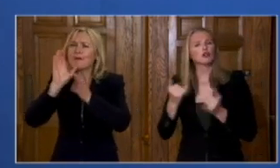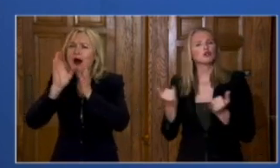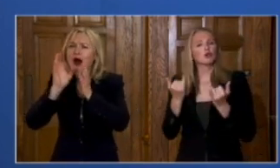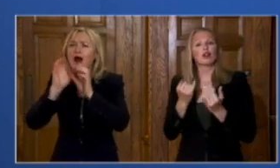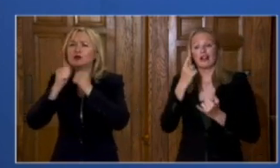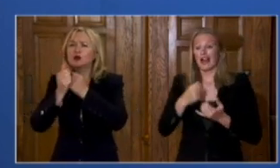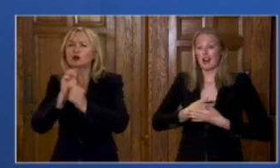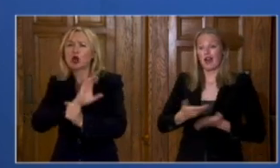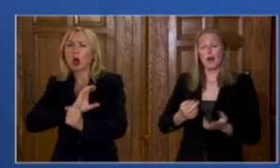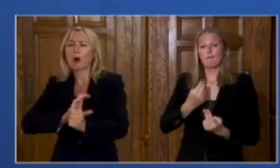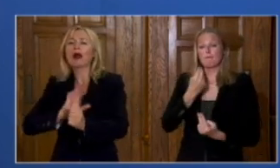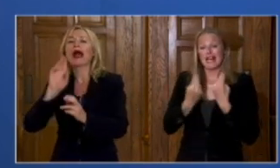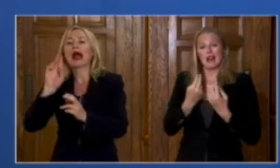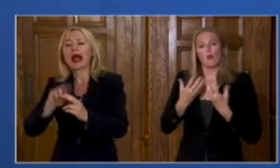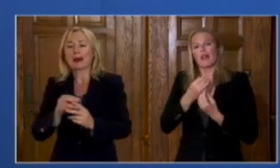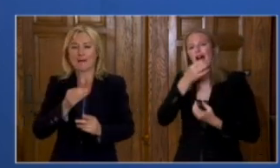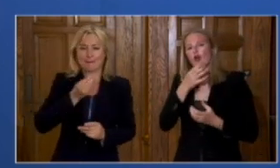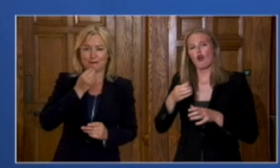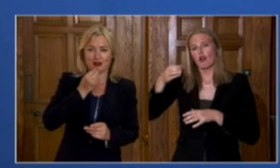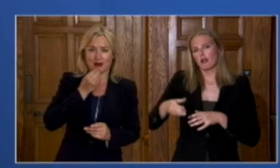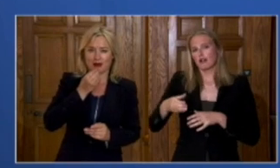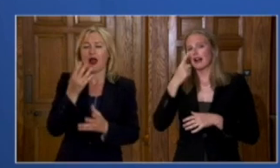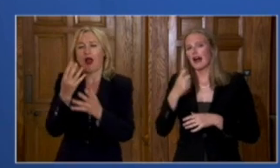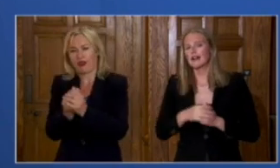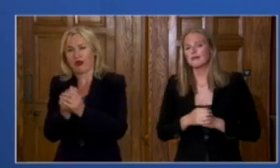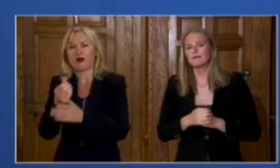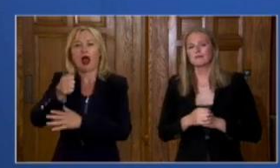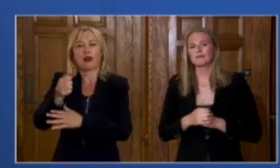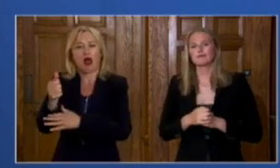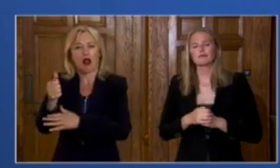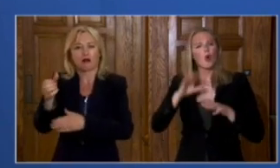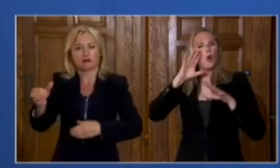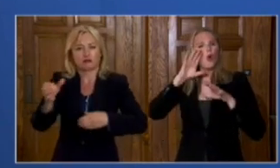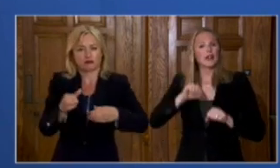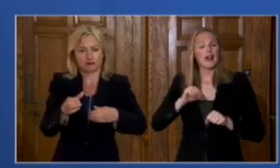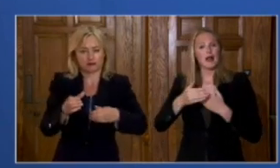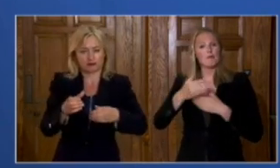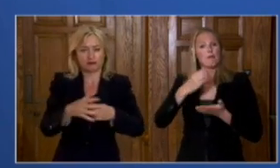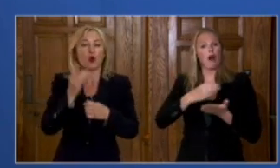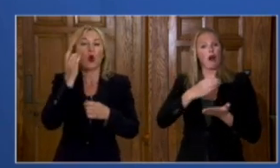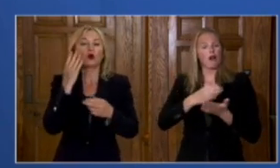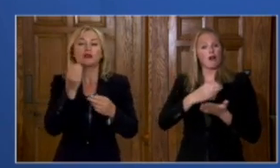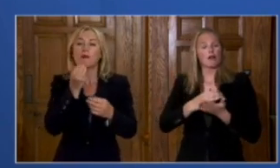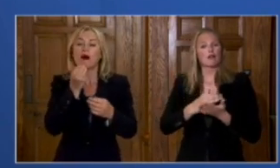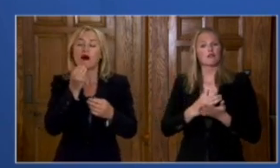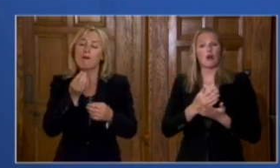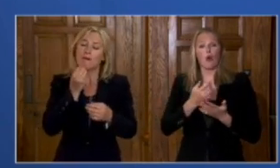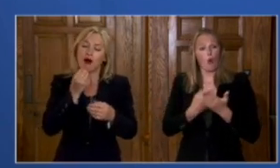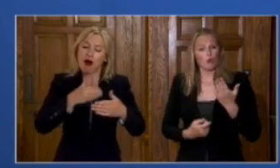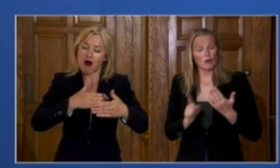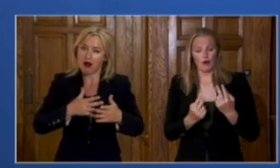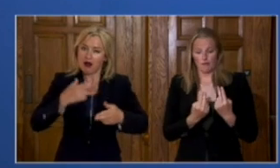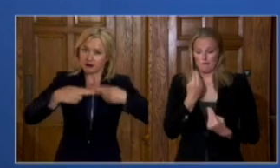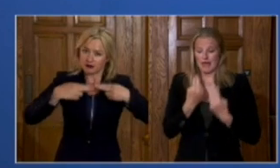with alcohol. Hotel restaurants will also be permitted to reopen, and hotel bars will be restricted to serving meals with alcohol